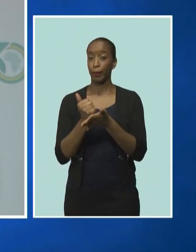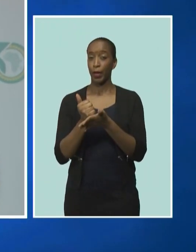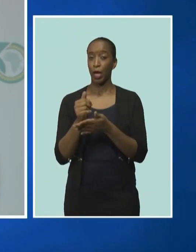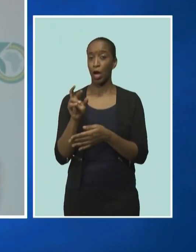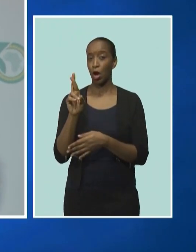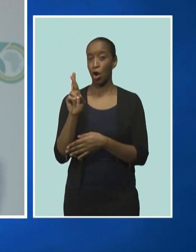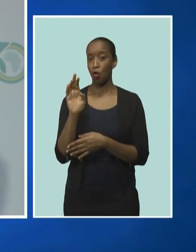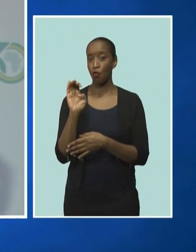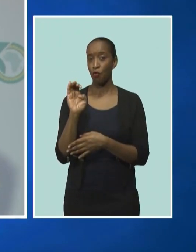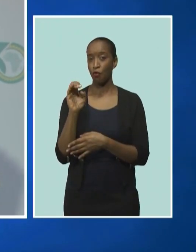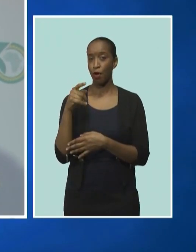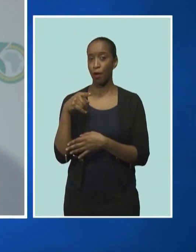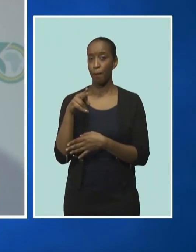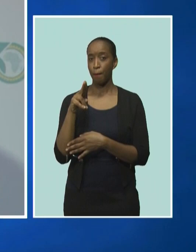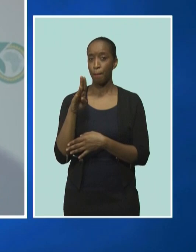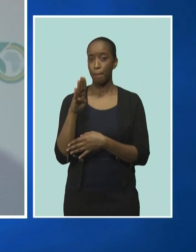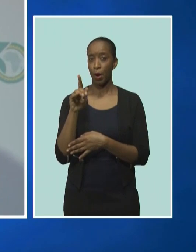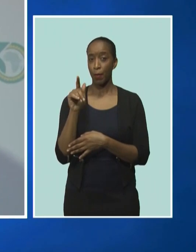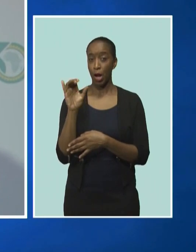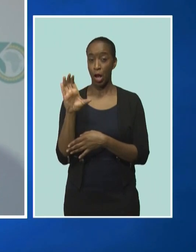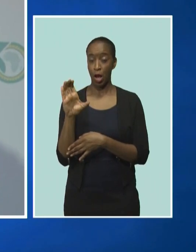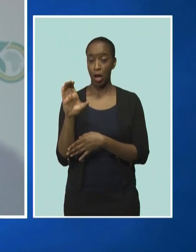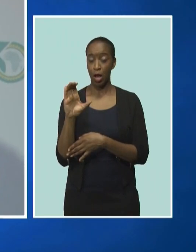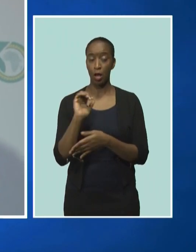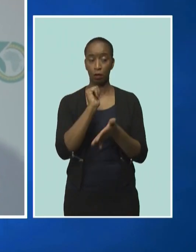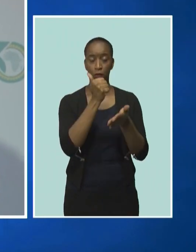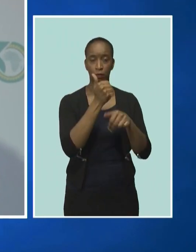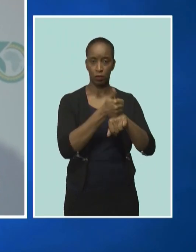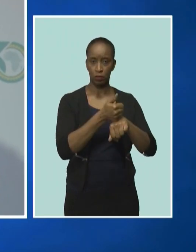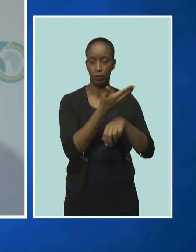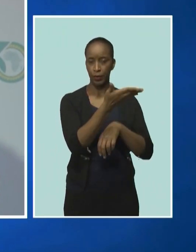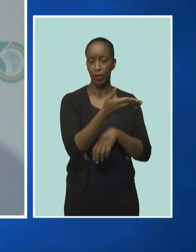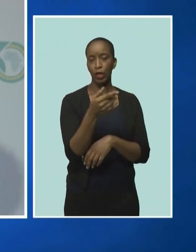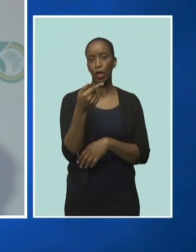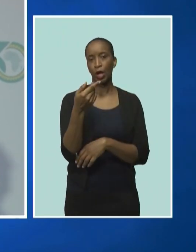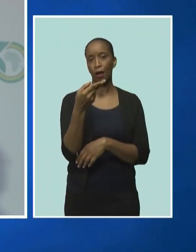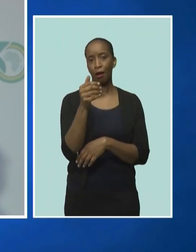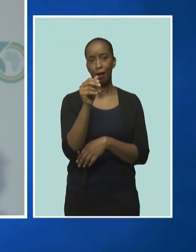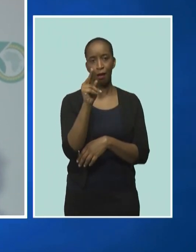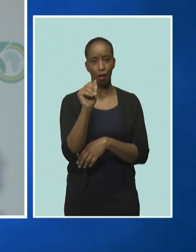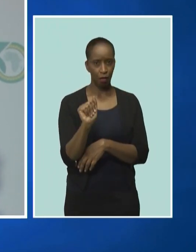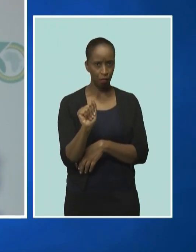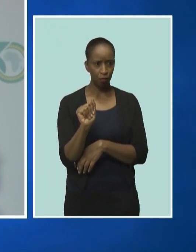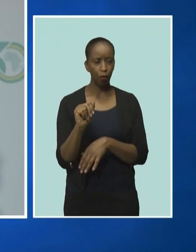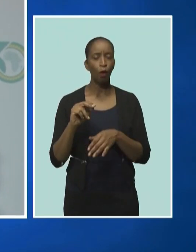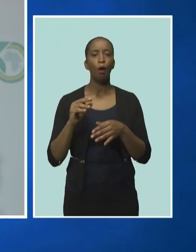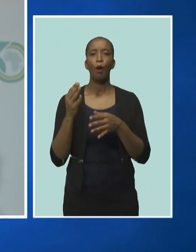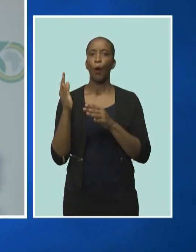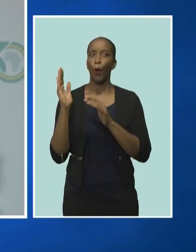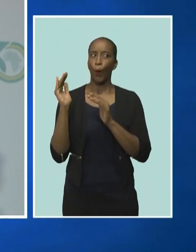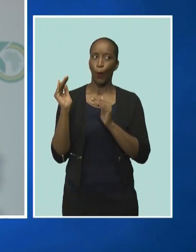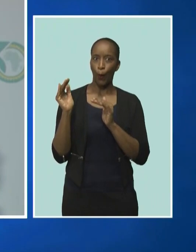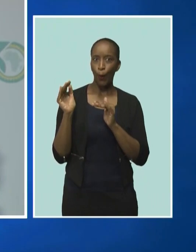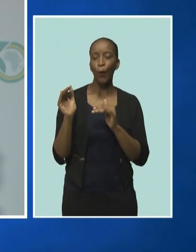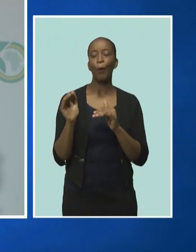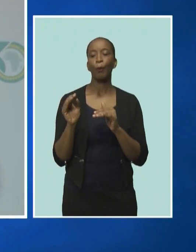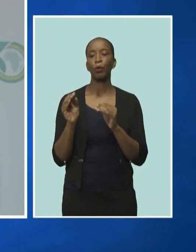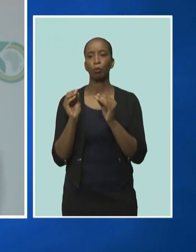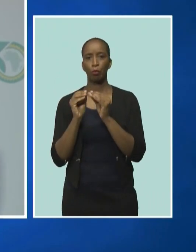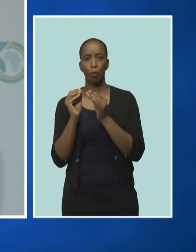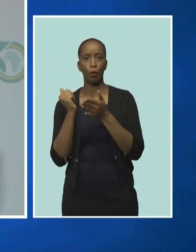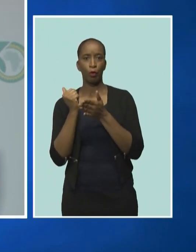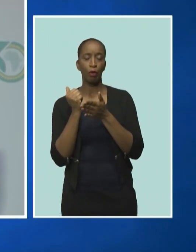bridge, so that as you walk tentatively out into new horizons, you know that you have faces